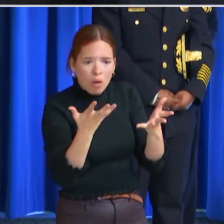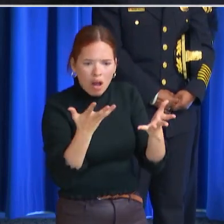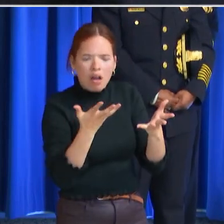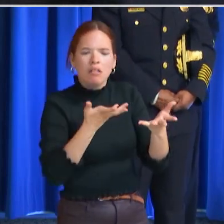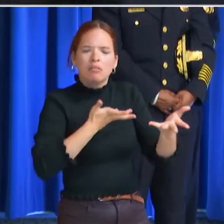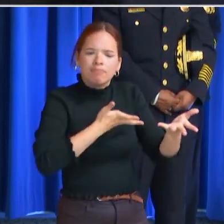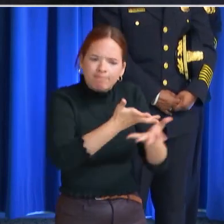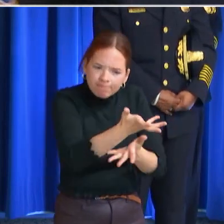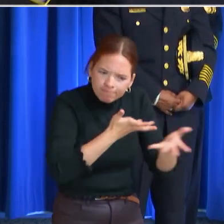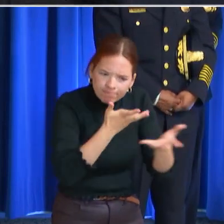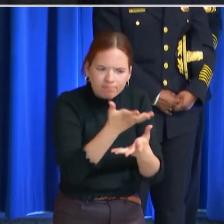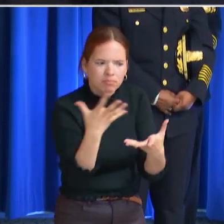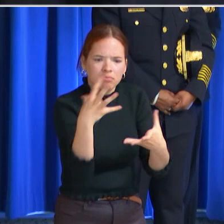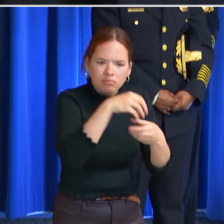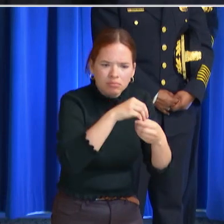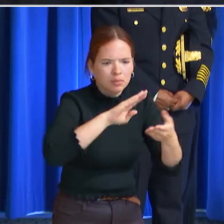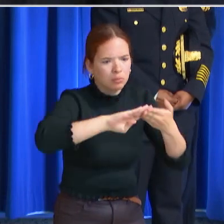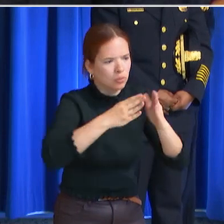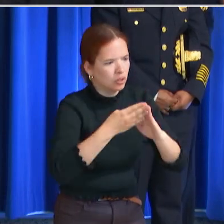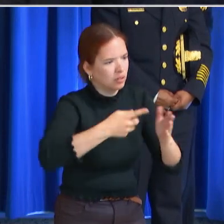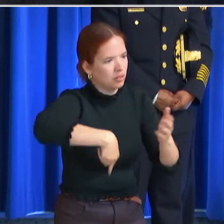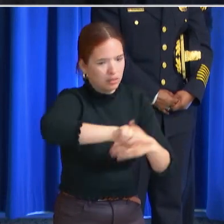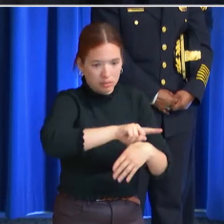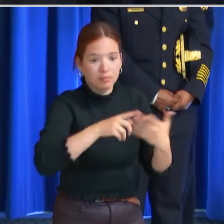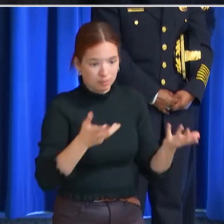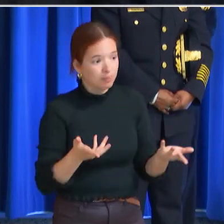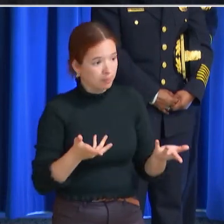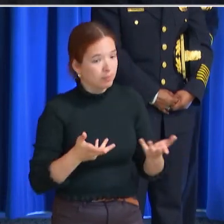serve. Who was next?